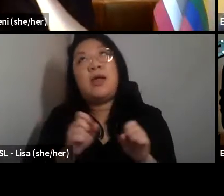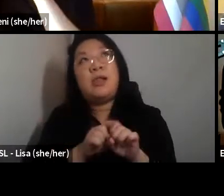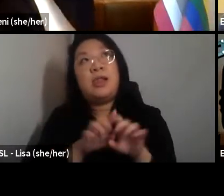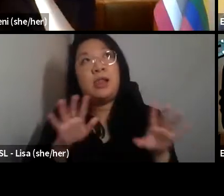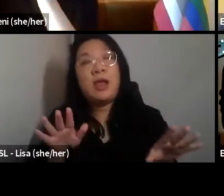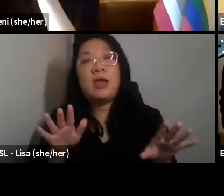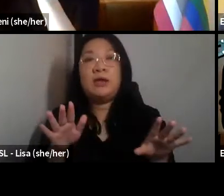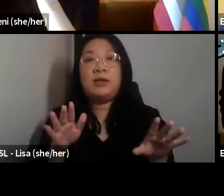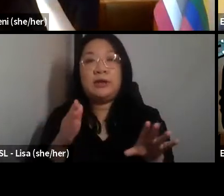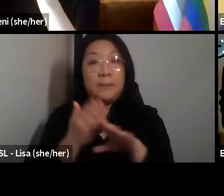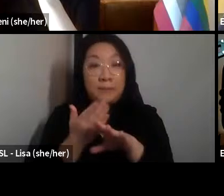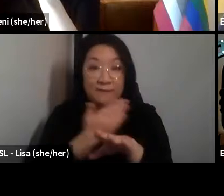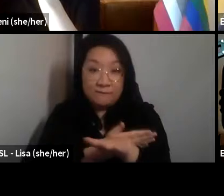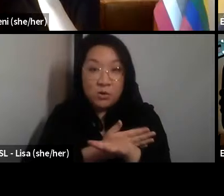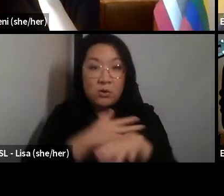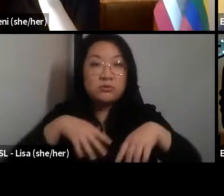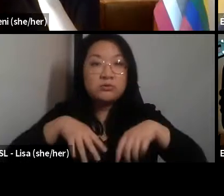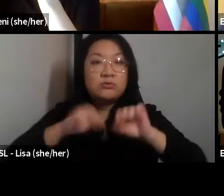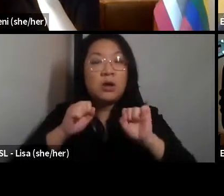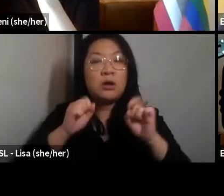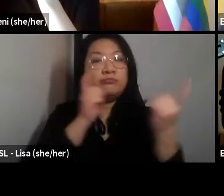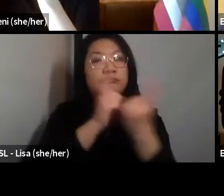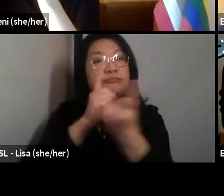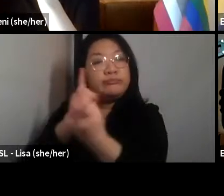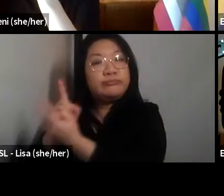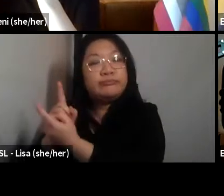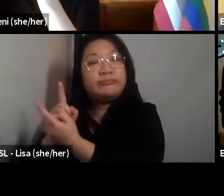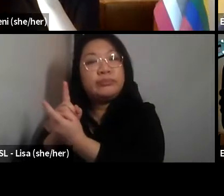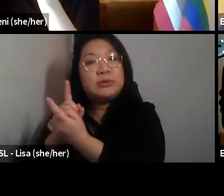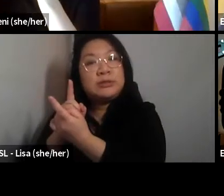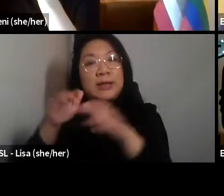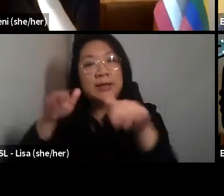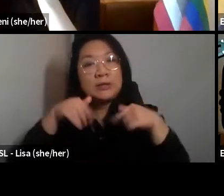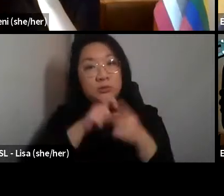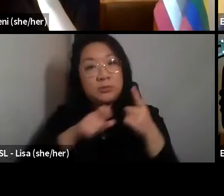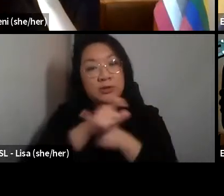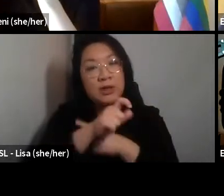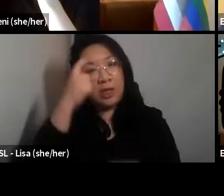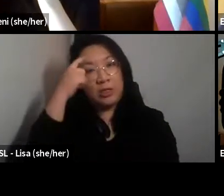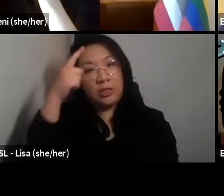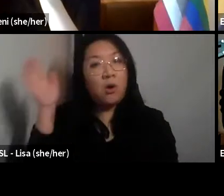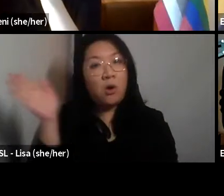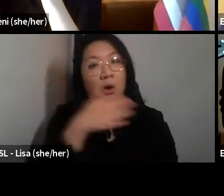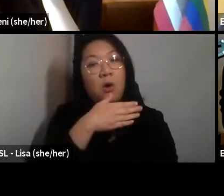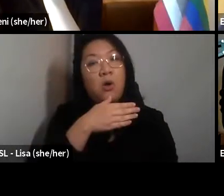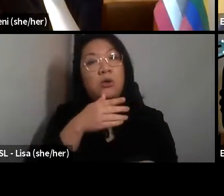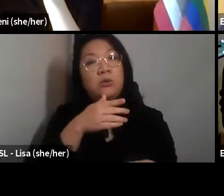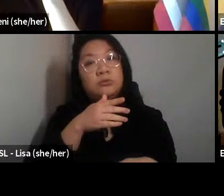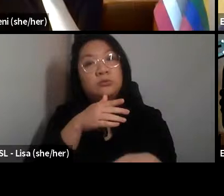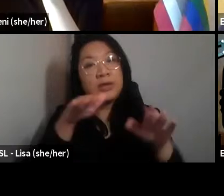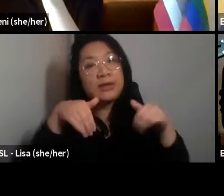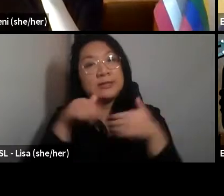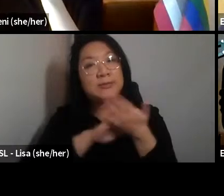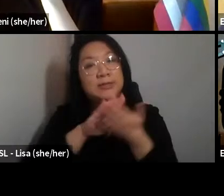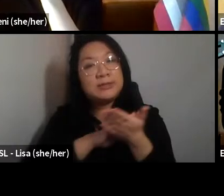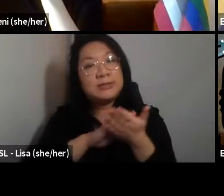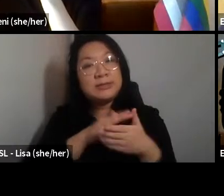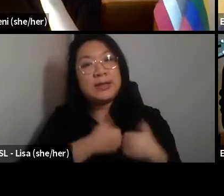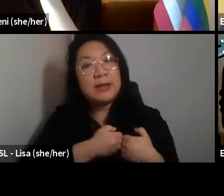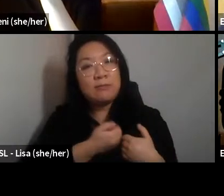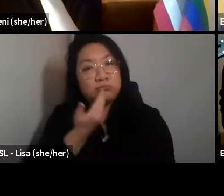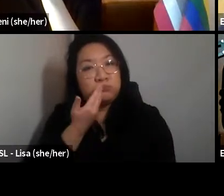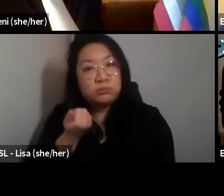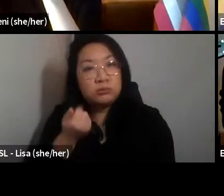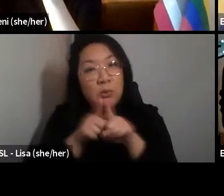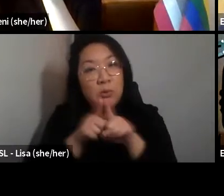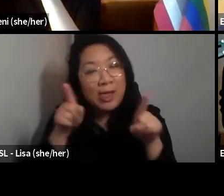had always, before I'd actually started meeting other people in the asexual community, I assumed that everyone who was asexual would be aromantic. And I assumed that if you're not going to